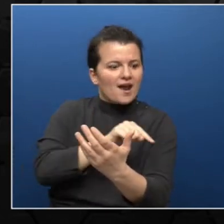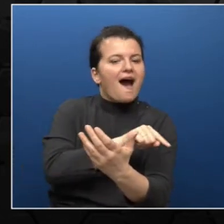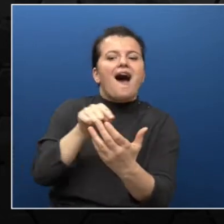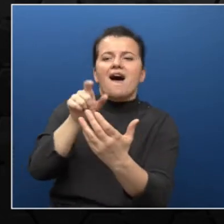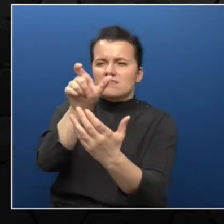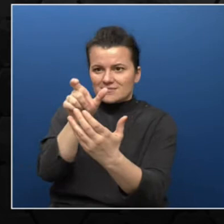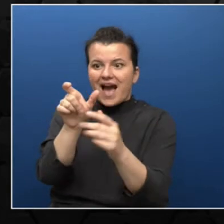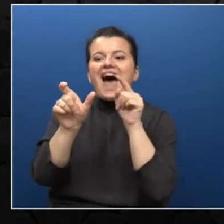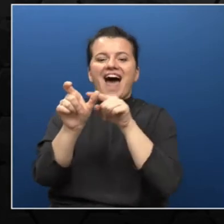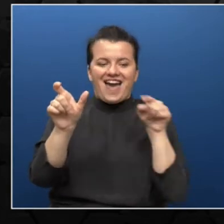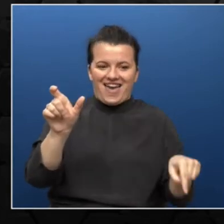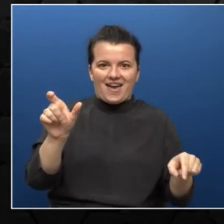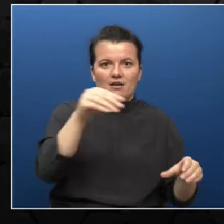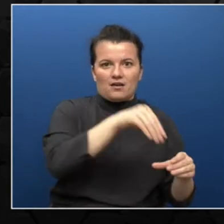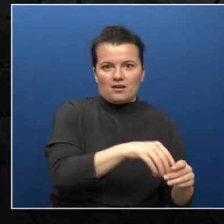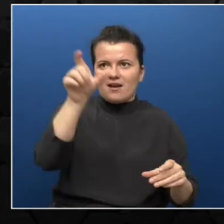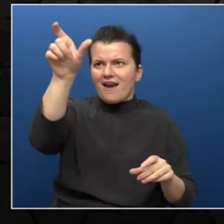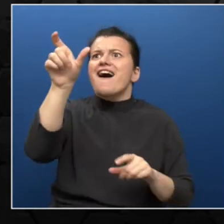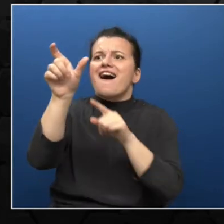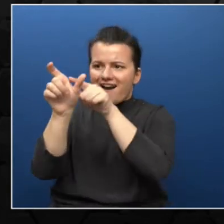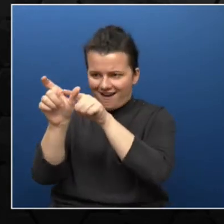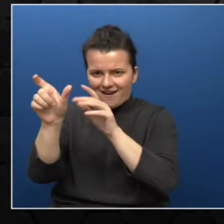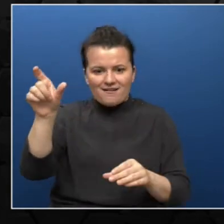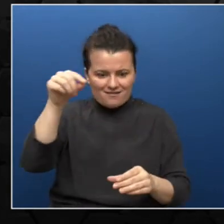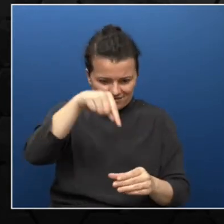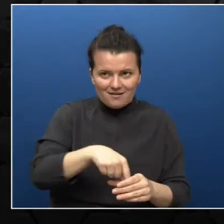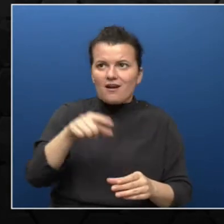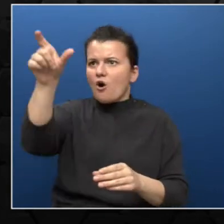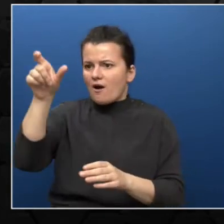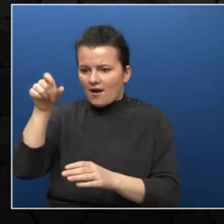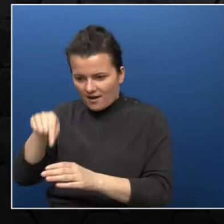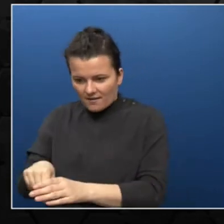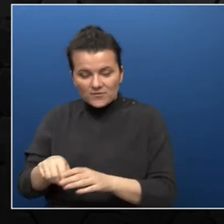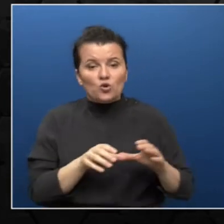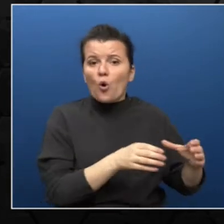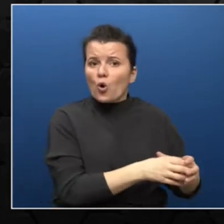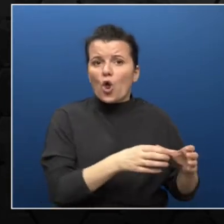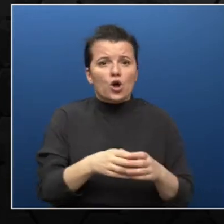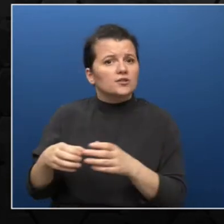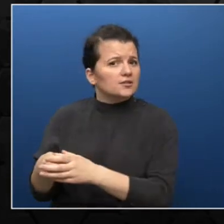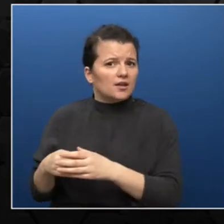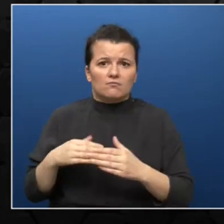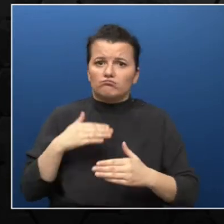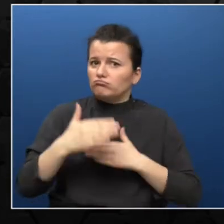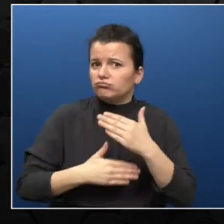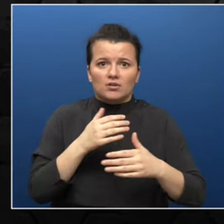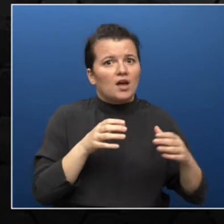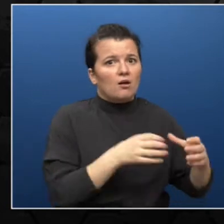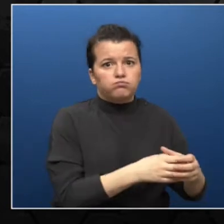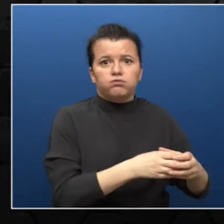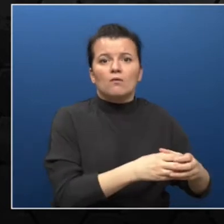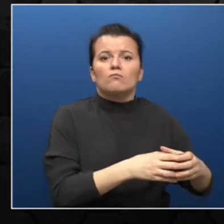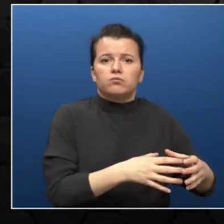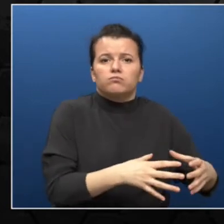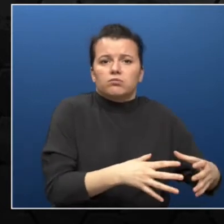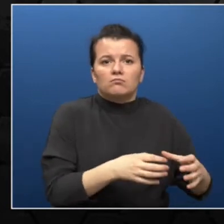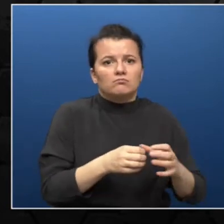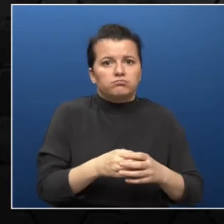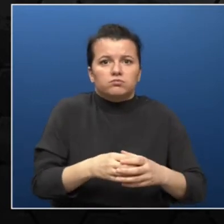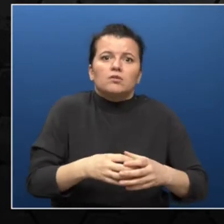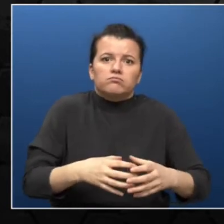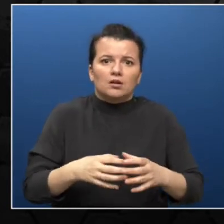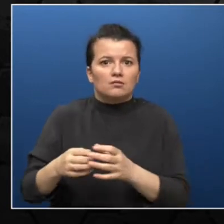words do not switch to neutral. The clusters remain the same almost after each iteration. So we stop the iterations and we get the